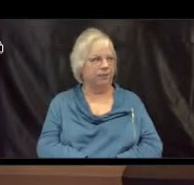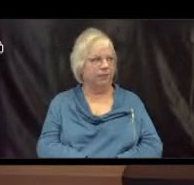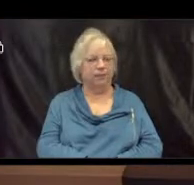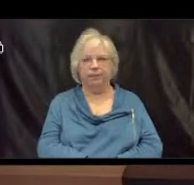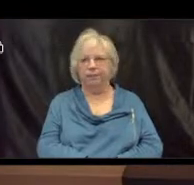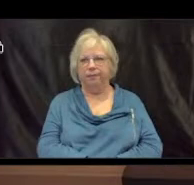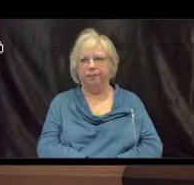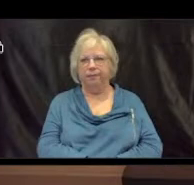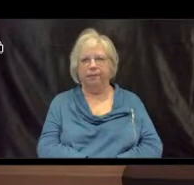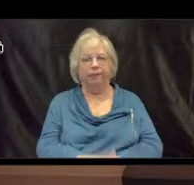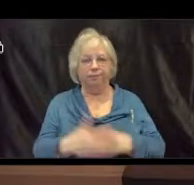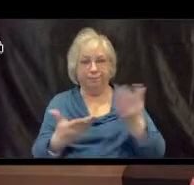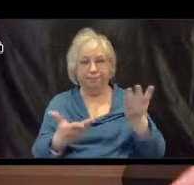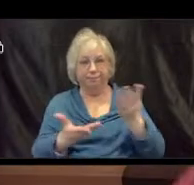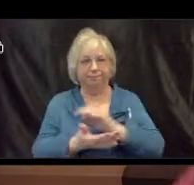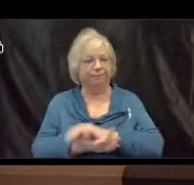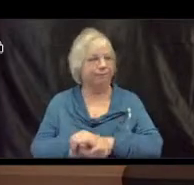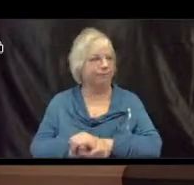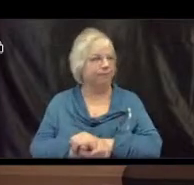Mr. Malone?